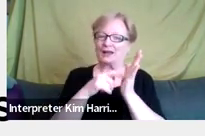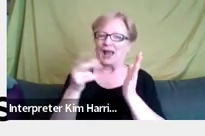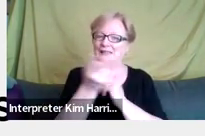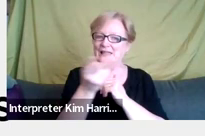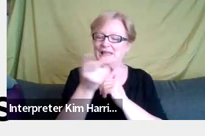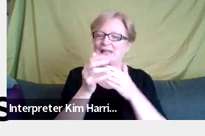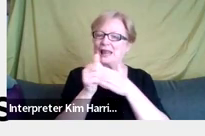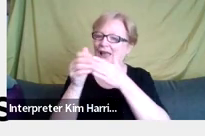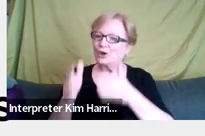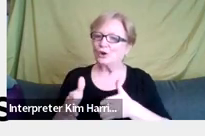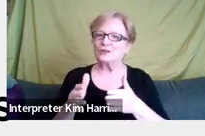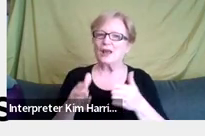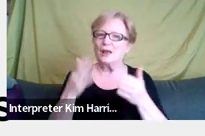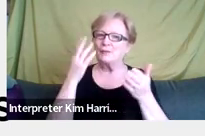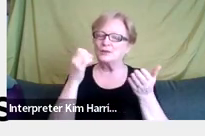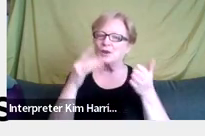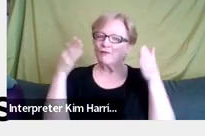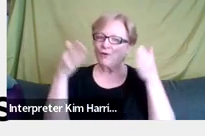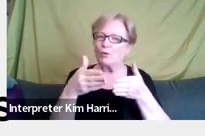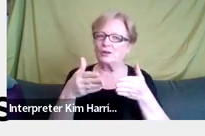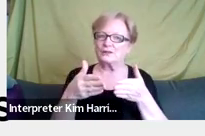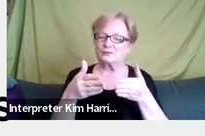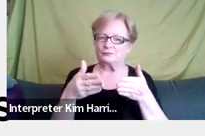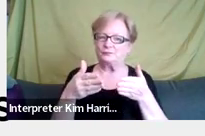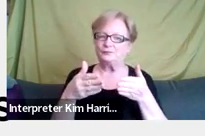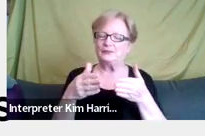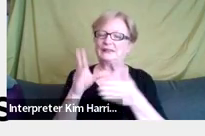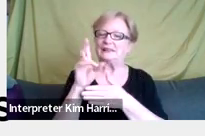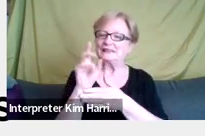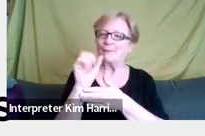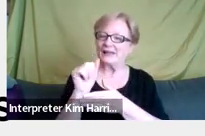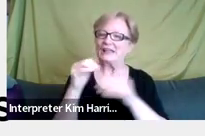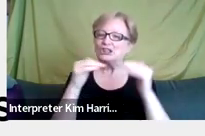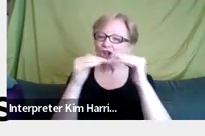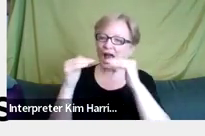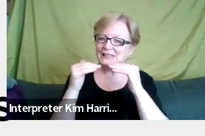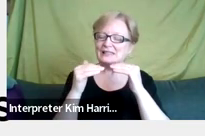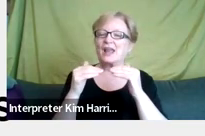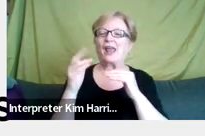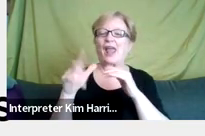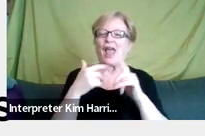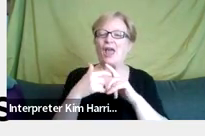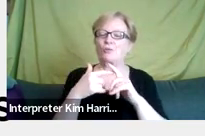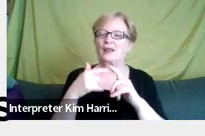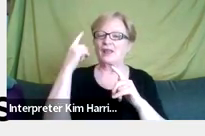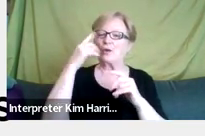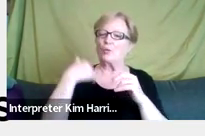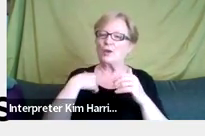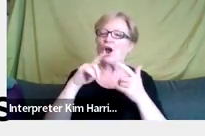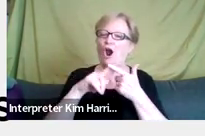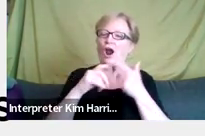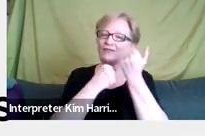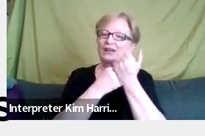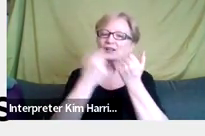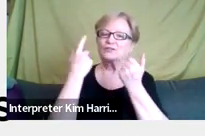leaders because we focus heavily on disability justice and consider ourselves to be advocates of disability